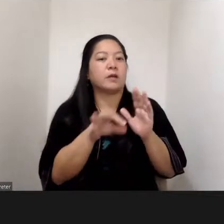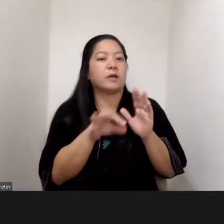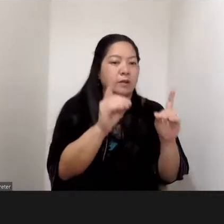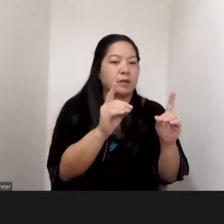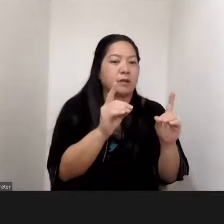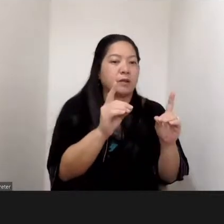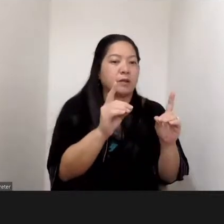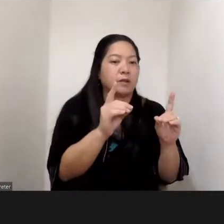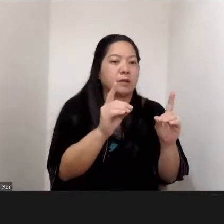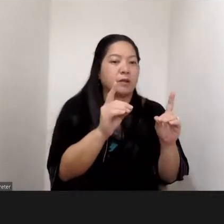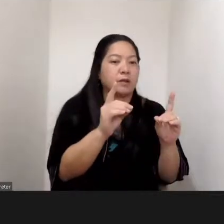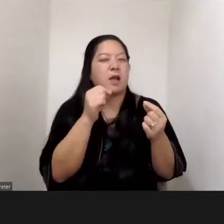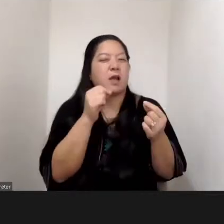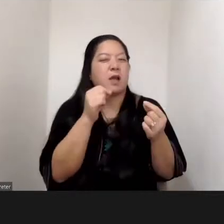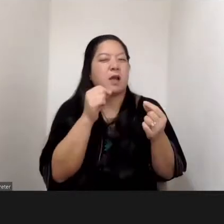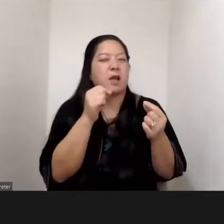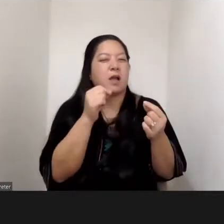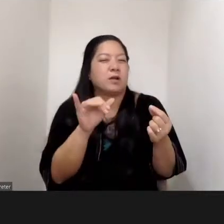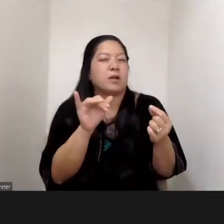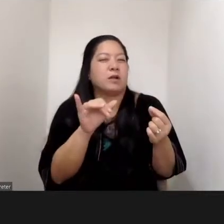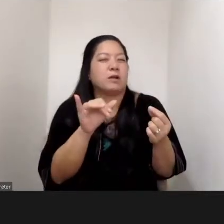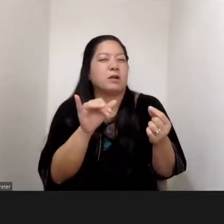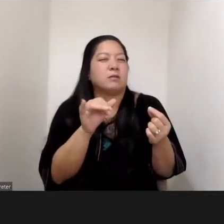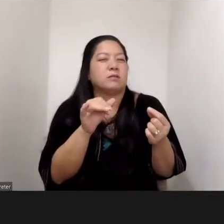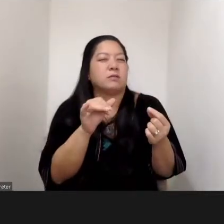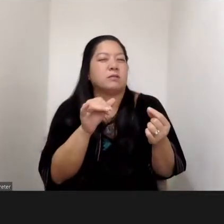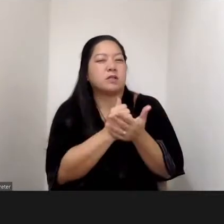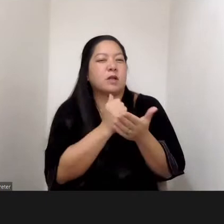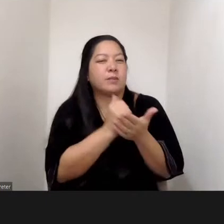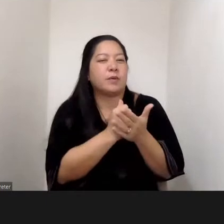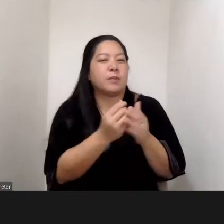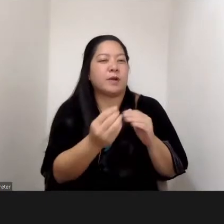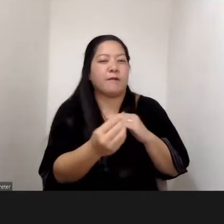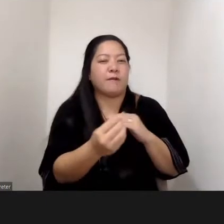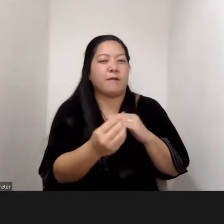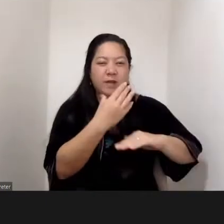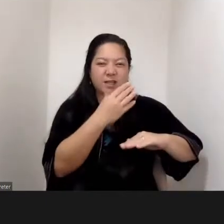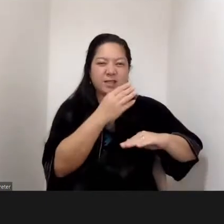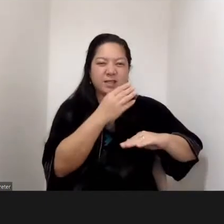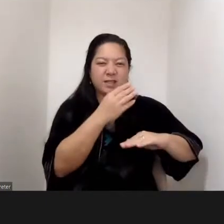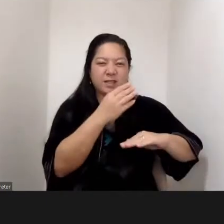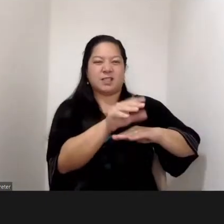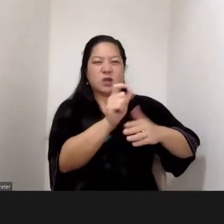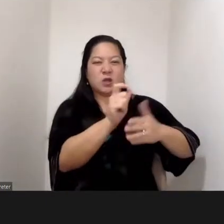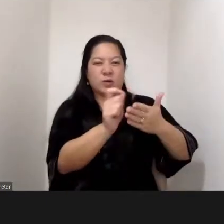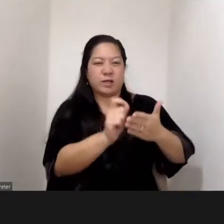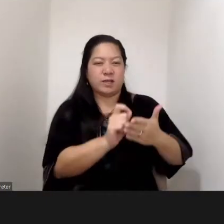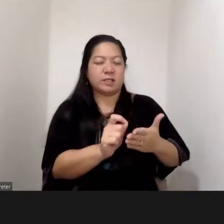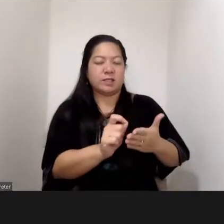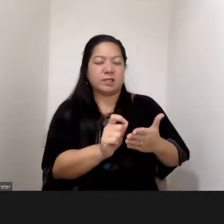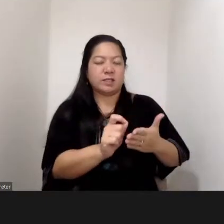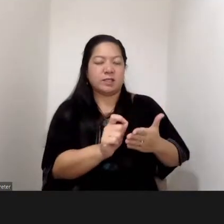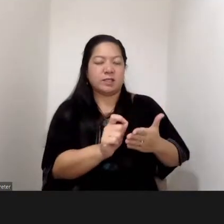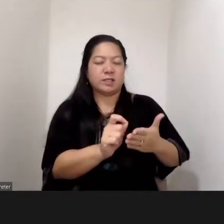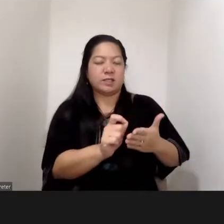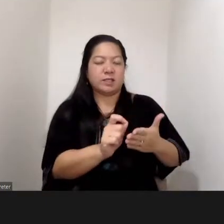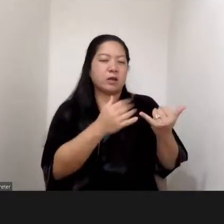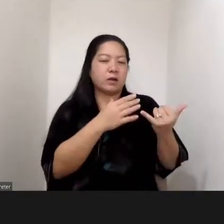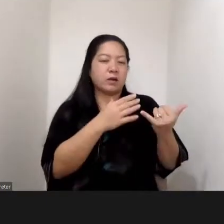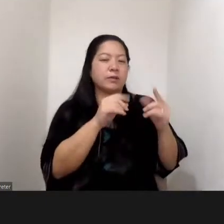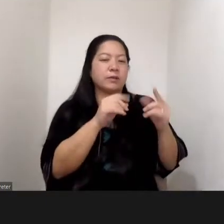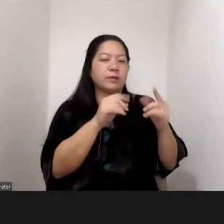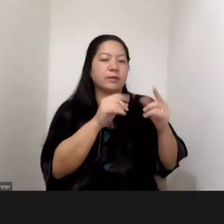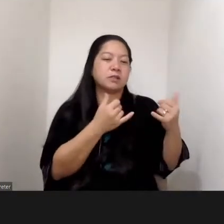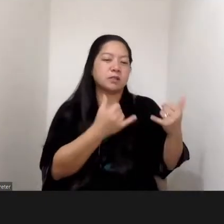I didn't know that the supplemental food stamps program would be affected the way it was written in the executive order. And so my question is,